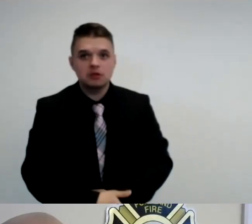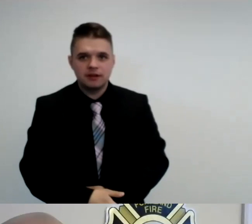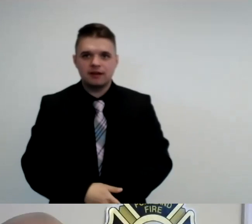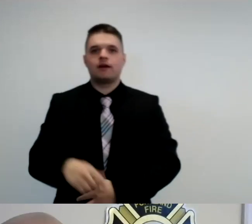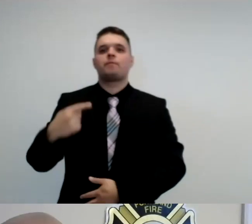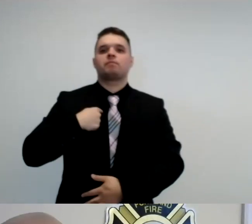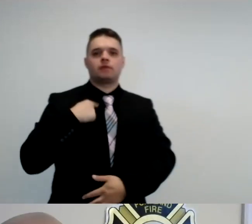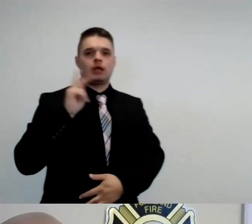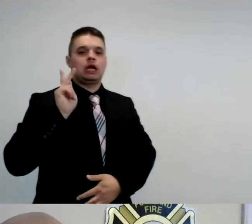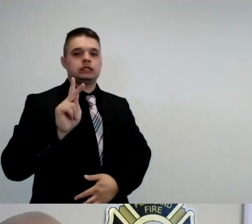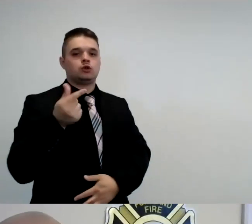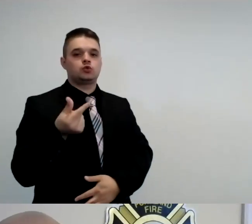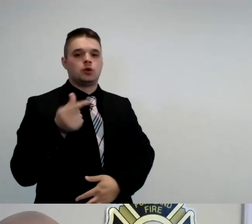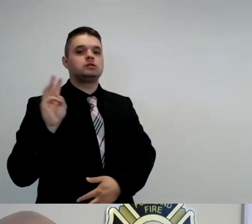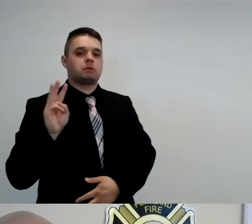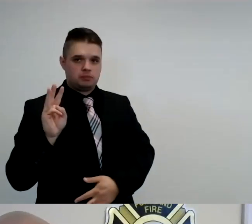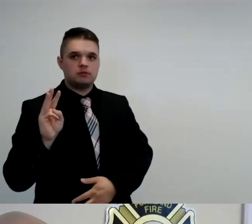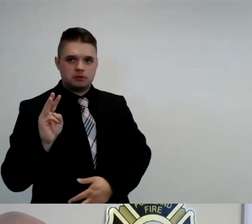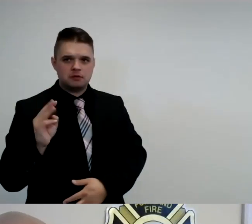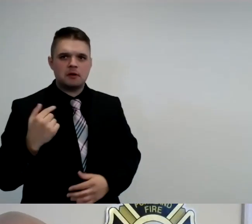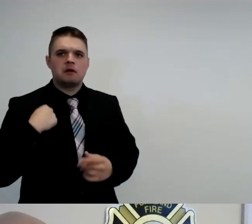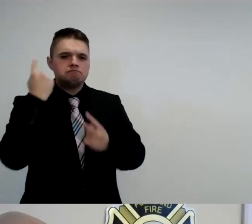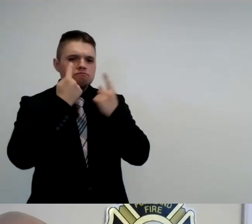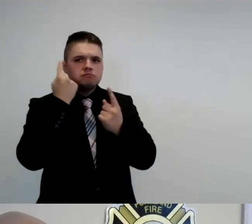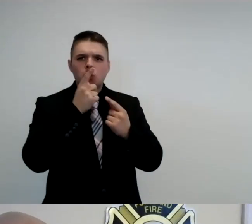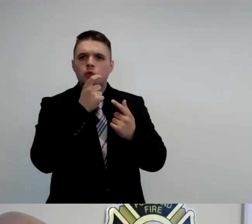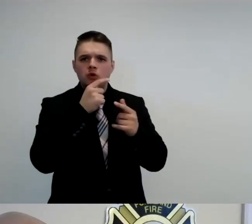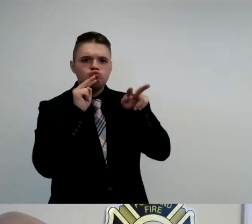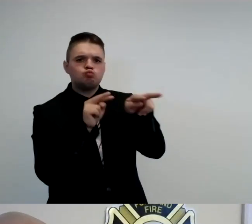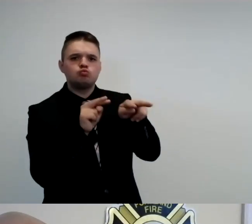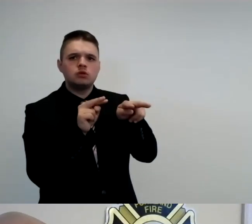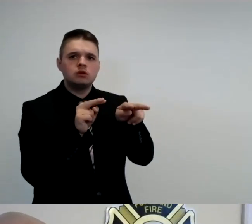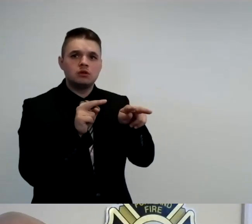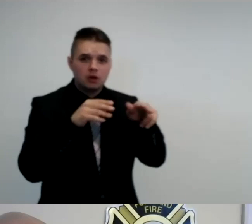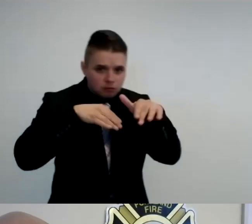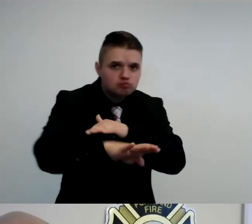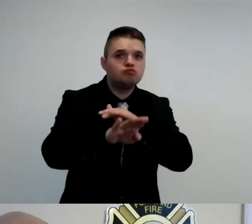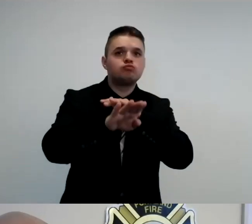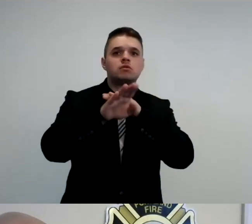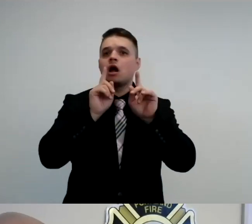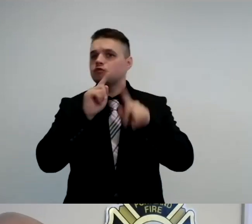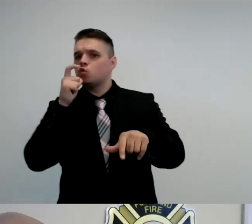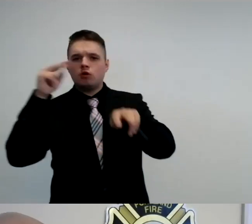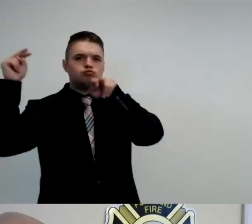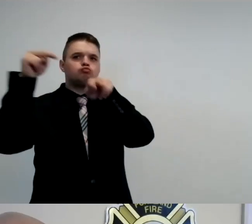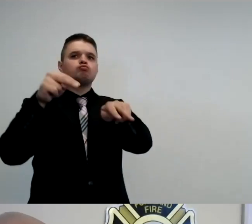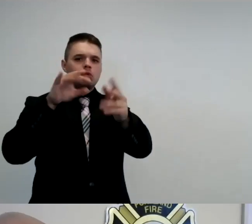was just wondering who's keeping track of this data as people go in and answer questions, and how will it be